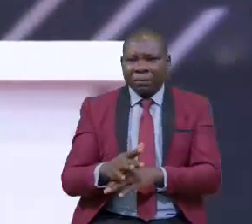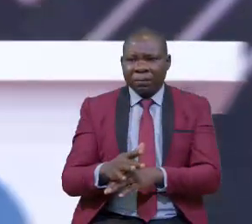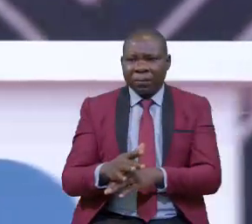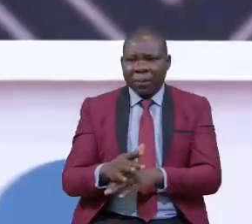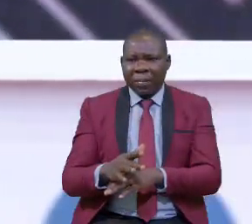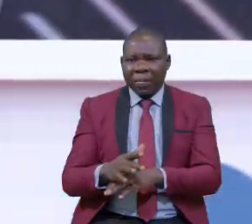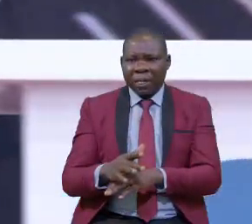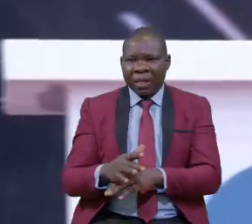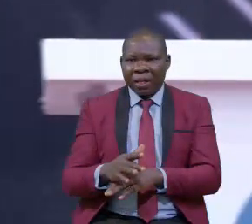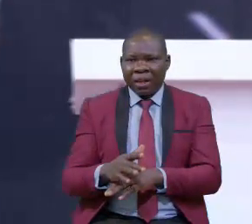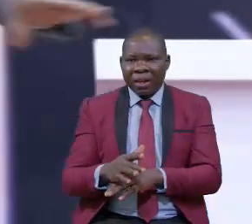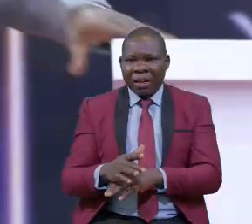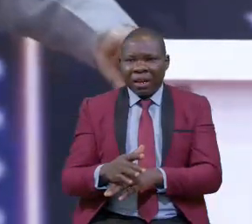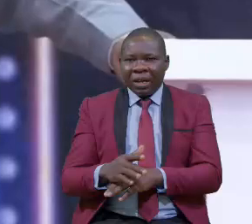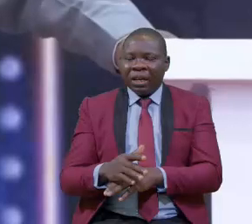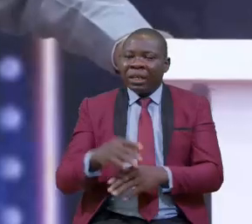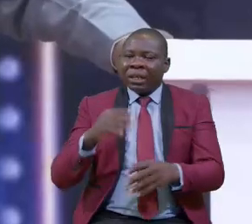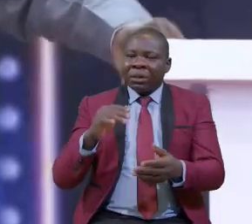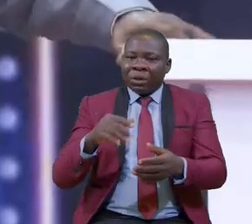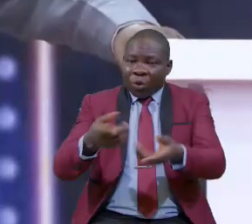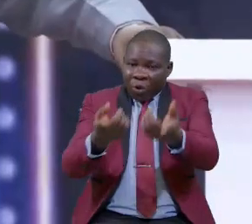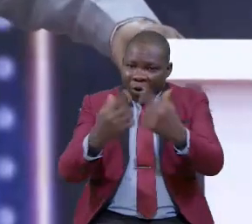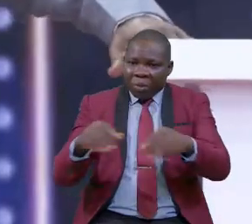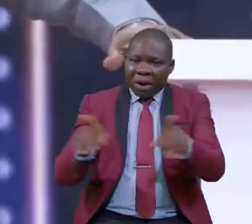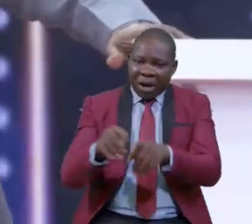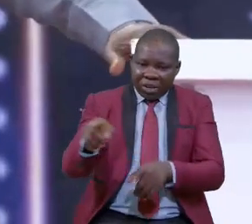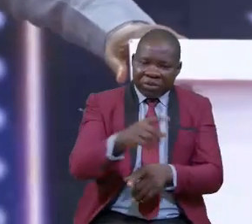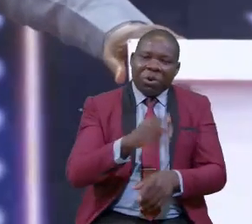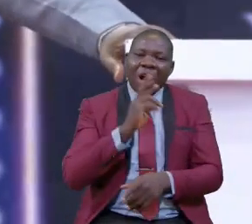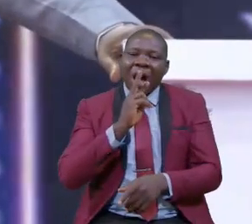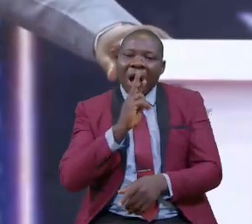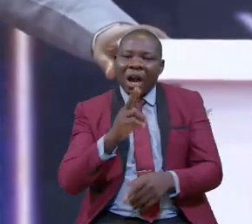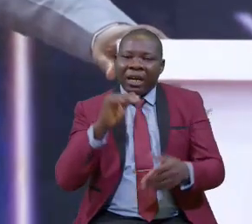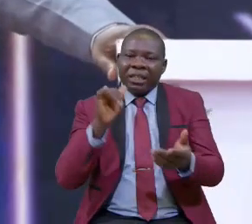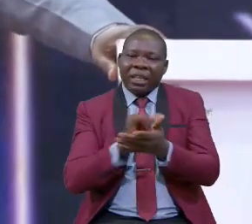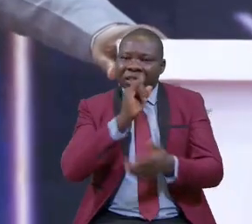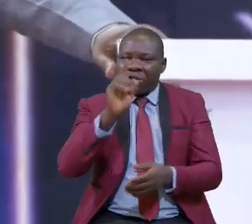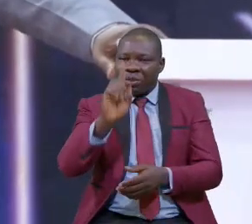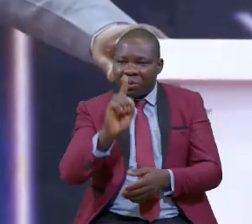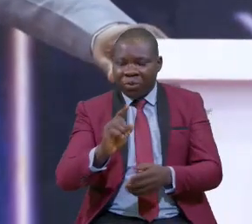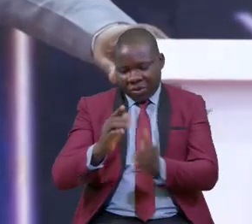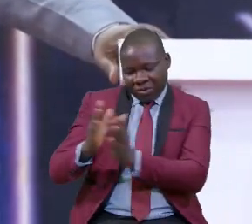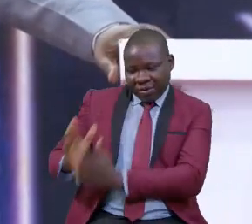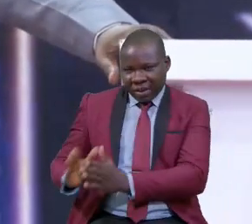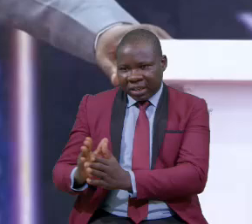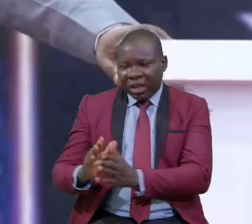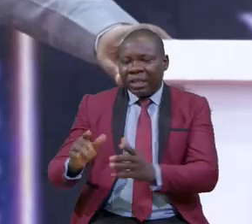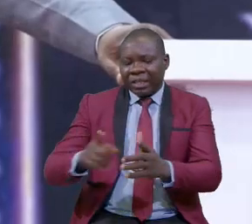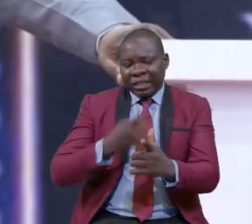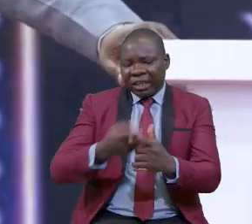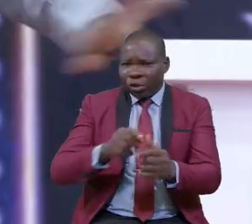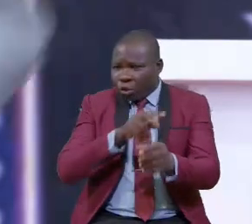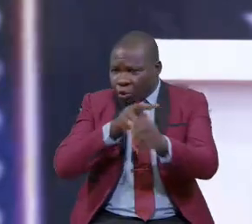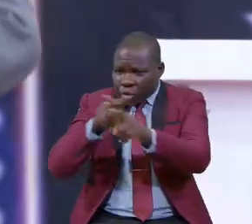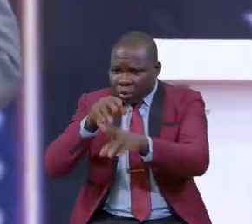as you are. That's just one side. And then you don't look at the other side, and the other side is